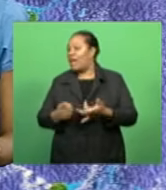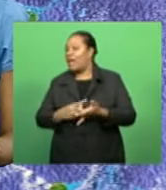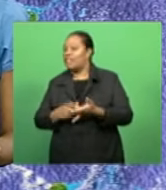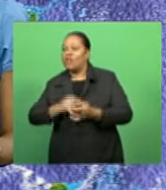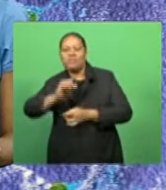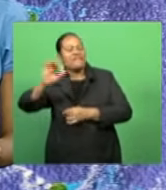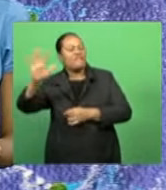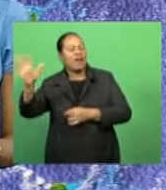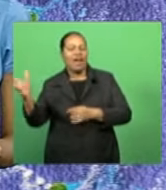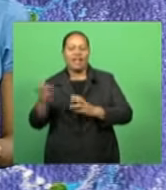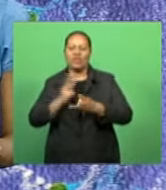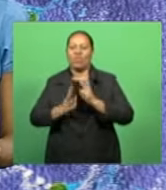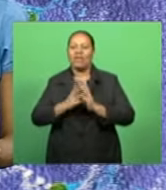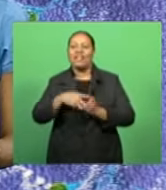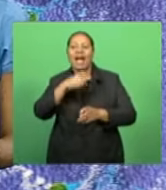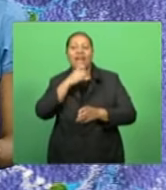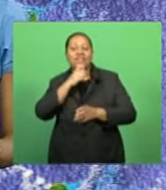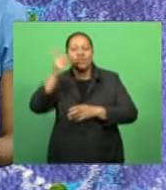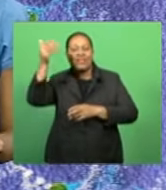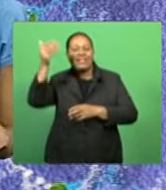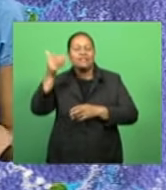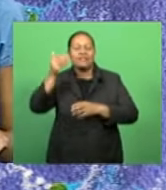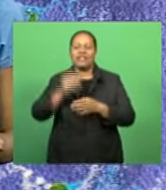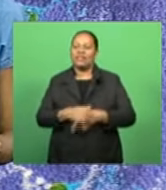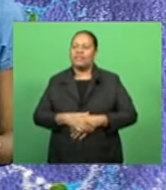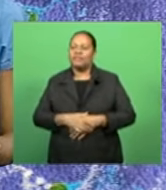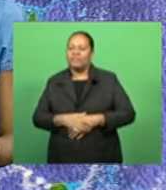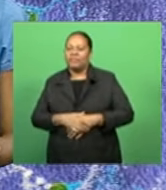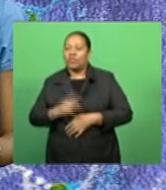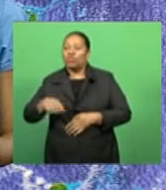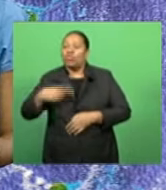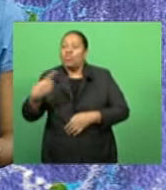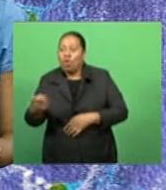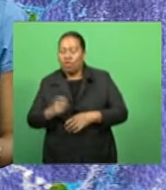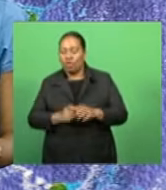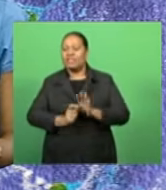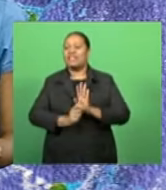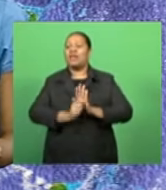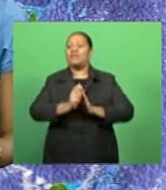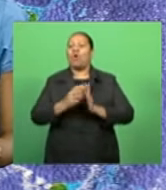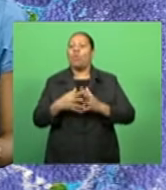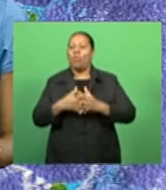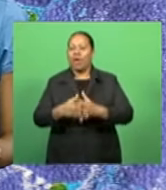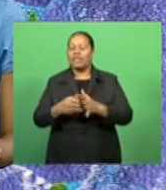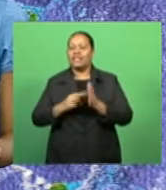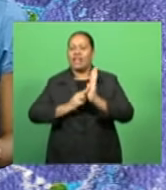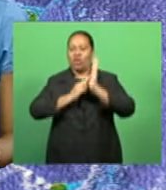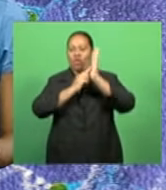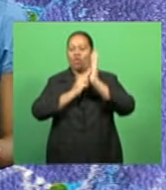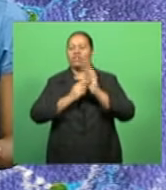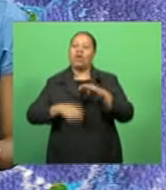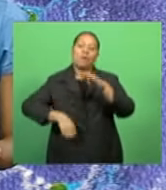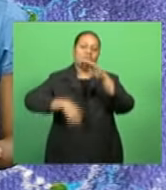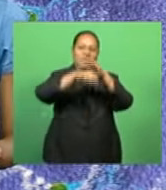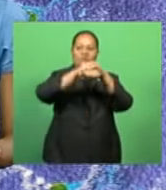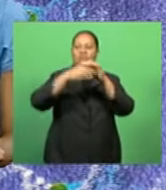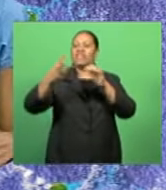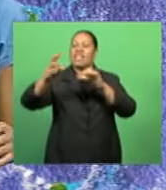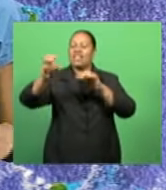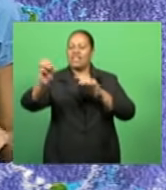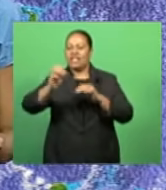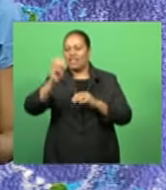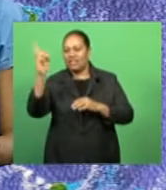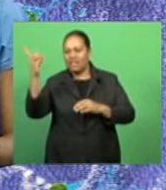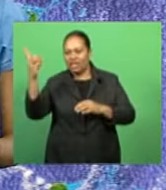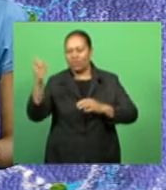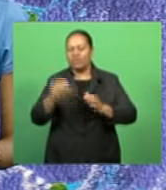fine apart from afternoon or evening showers. Tomorrow's temperatures, the west and north will remain above 30 degrees.